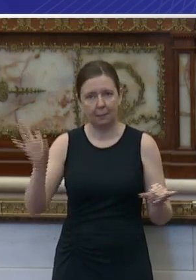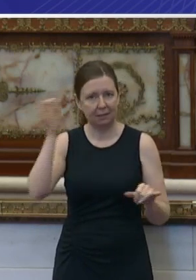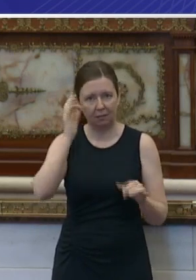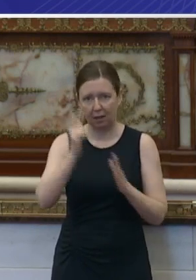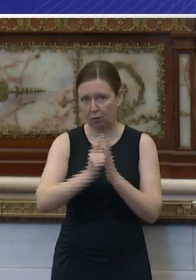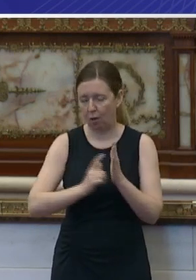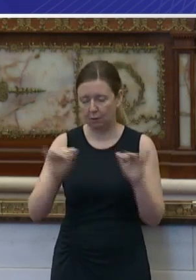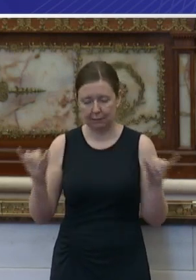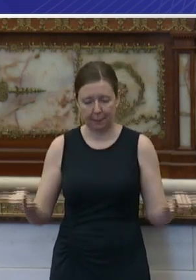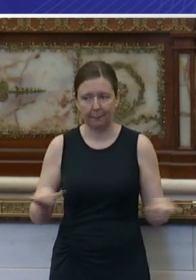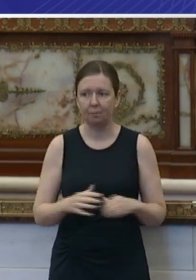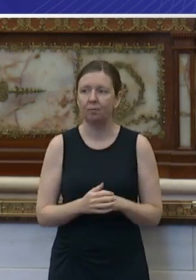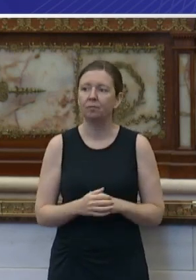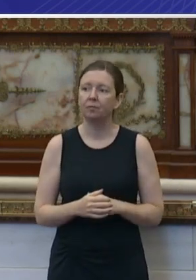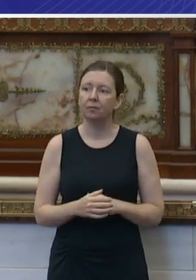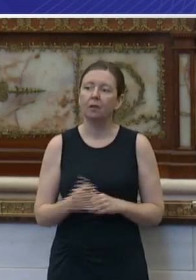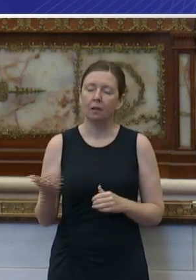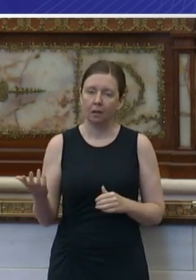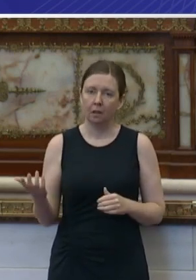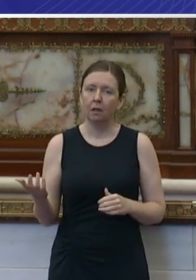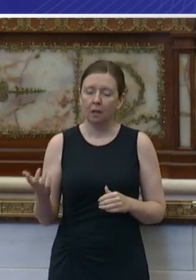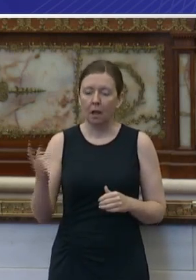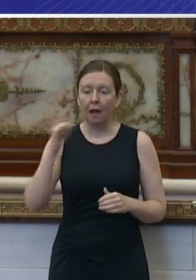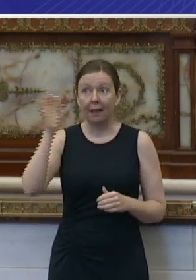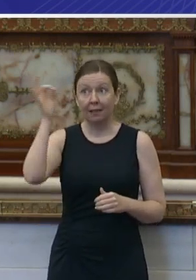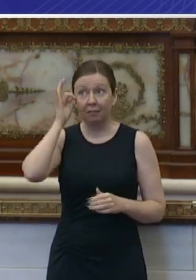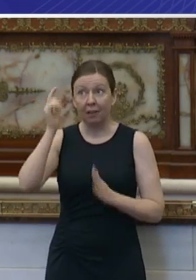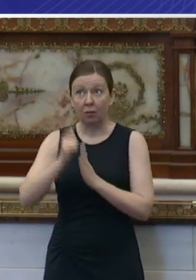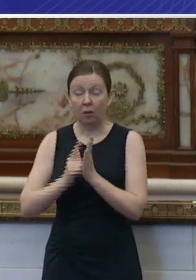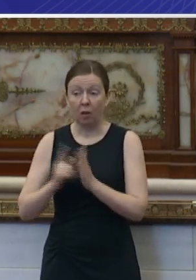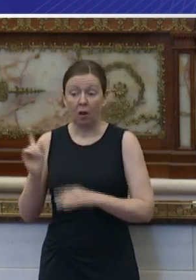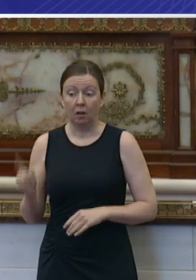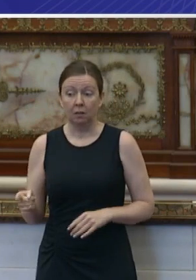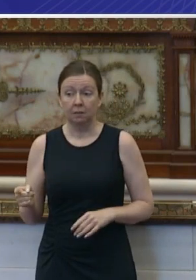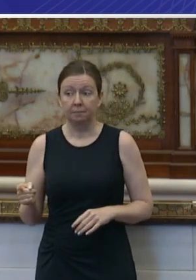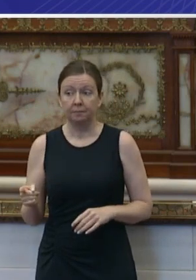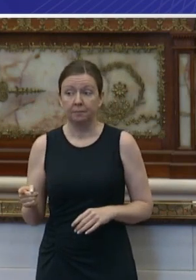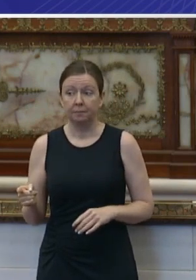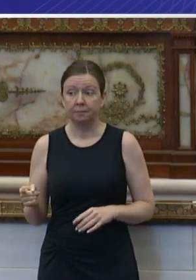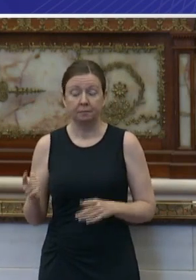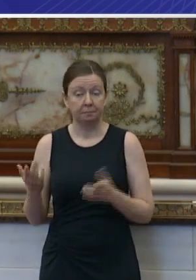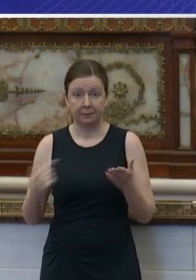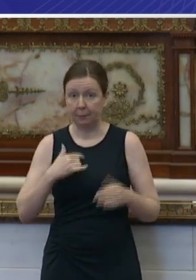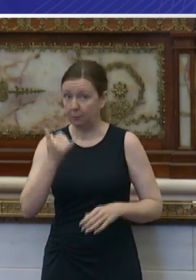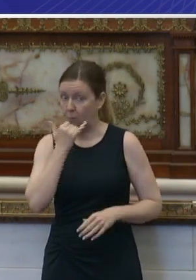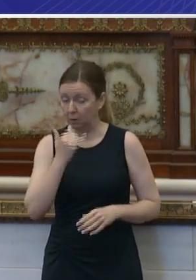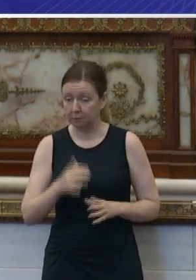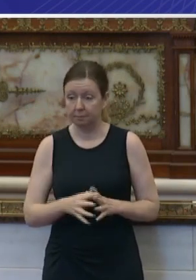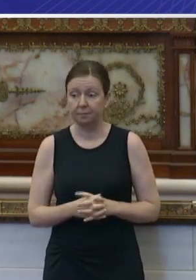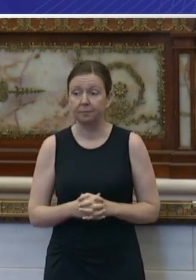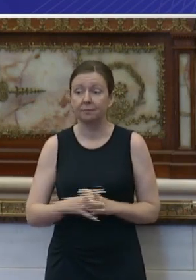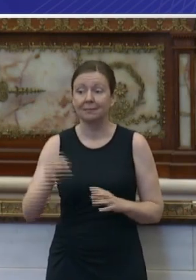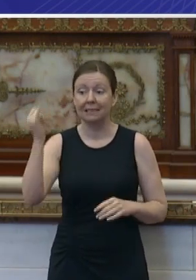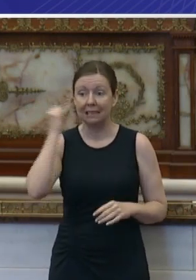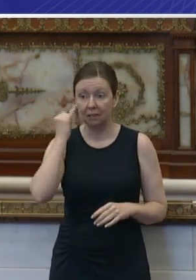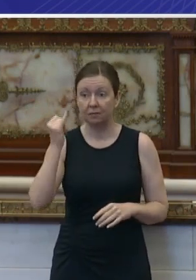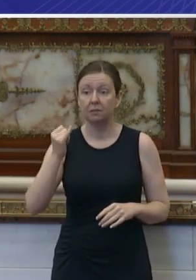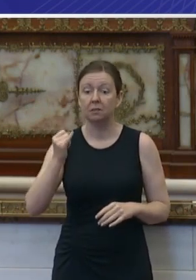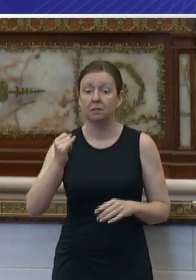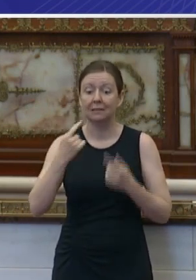law currently. Well, right. And I think under the federal law case, and you can correct me if I'm wrong, if there's